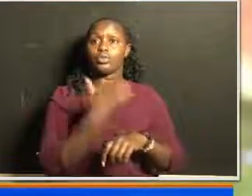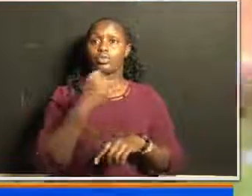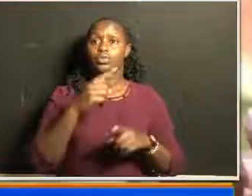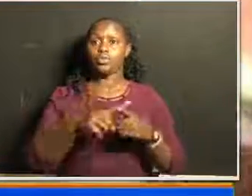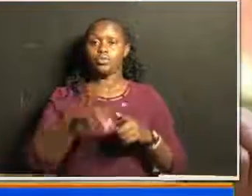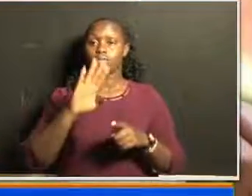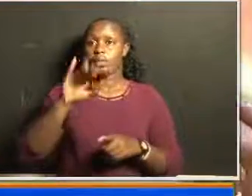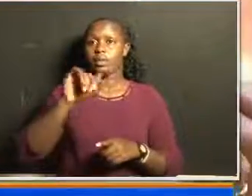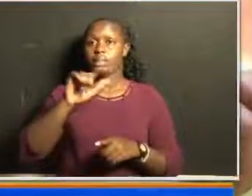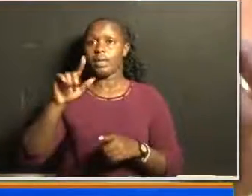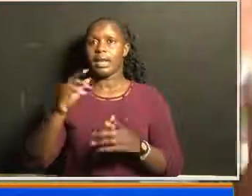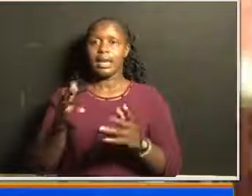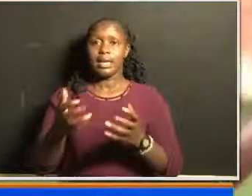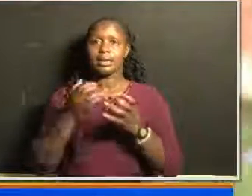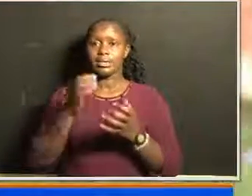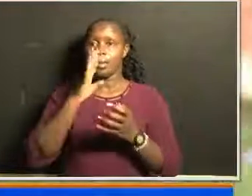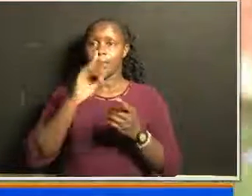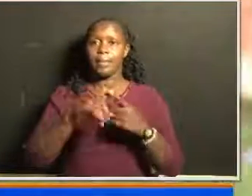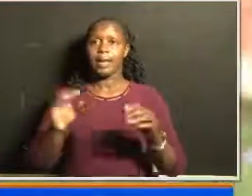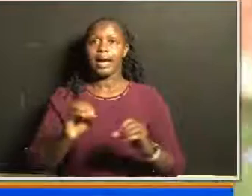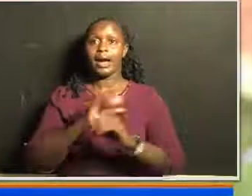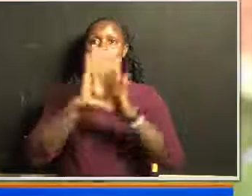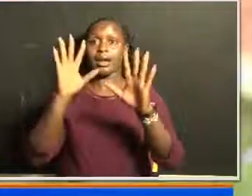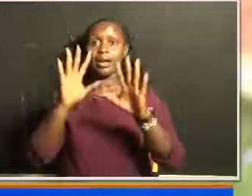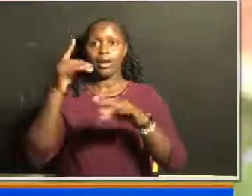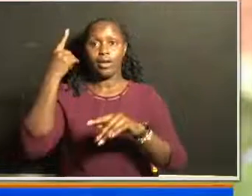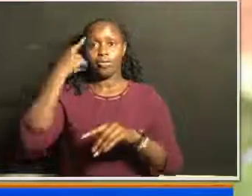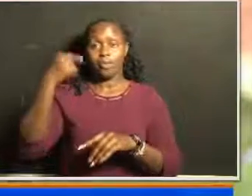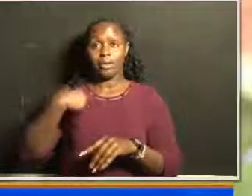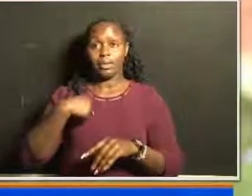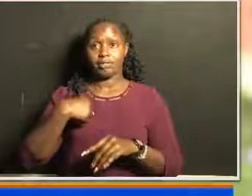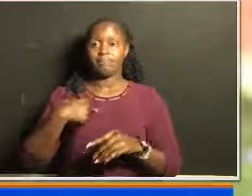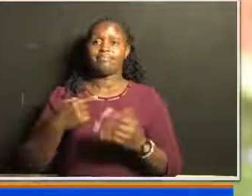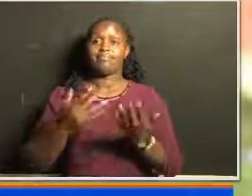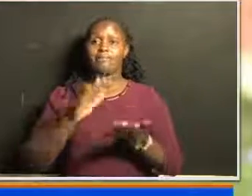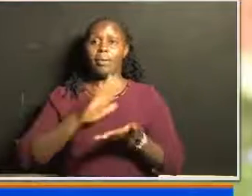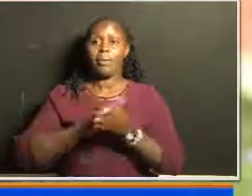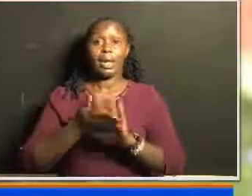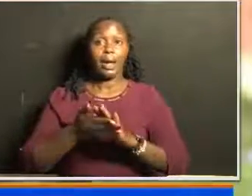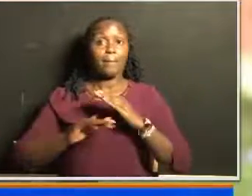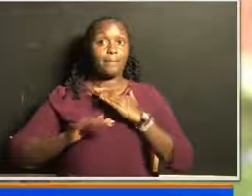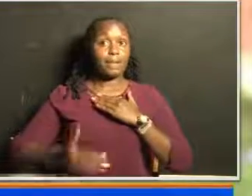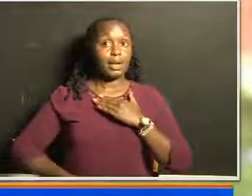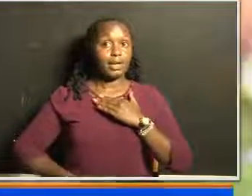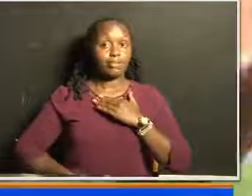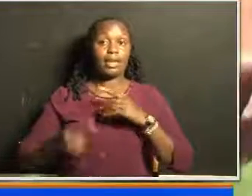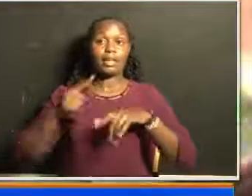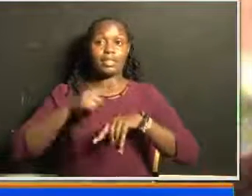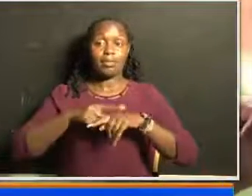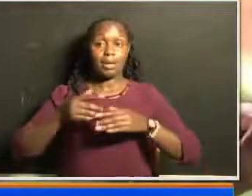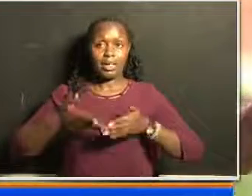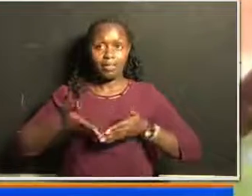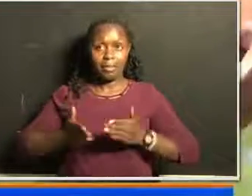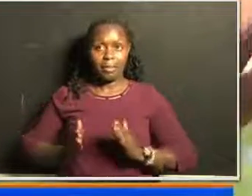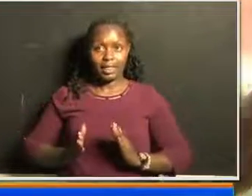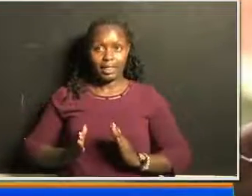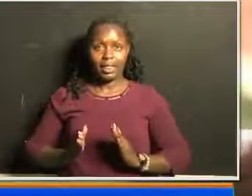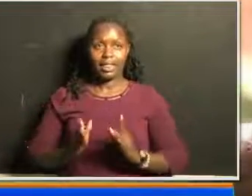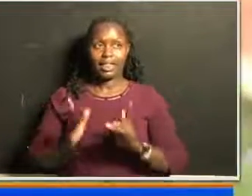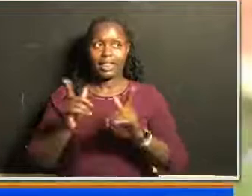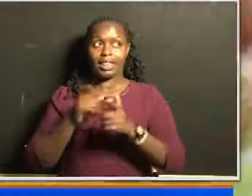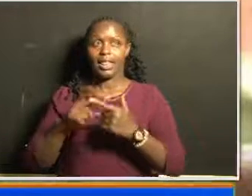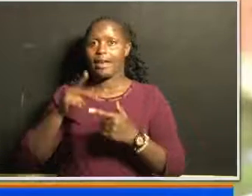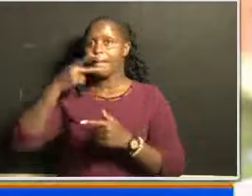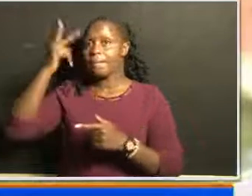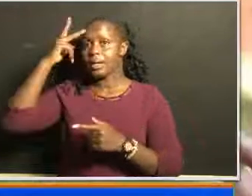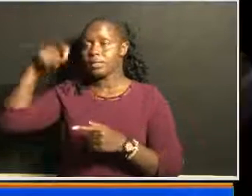to be clear. For me, once I carry the kid, by the time I'm giving birth, then the parents are